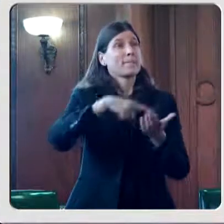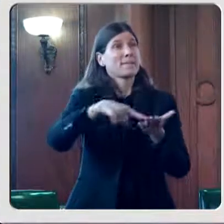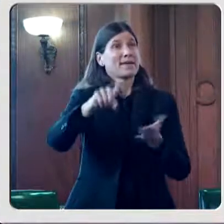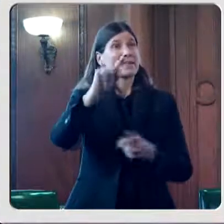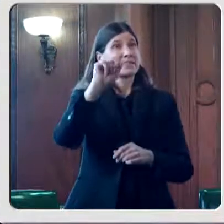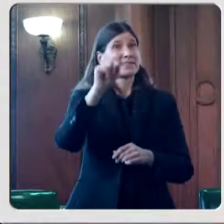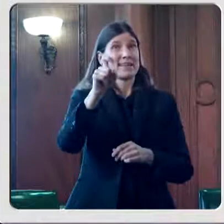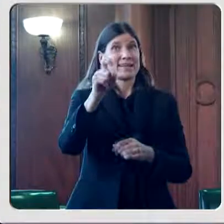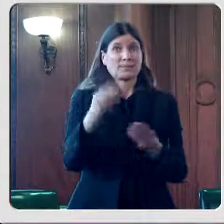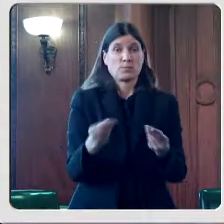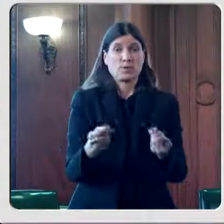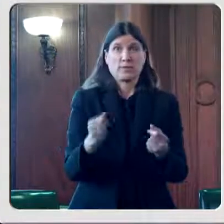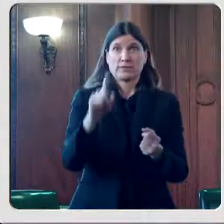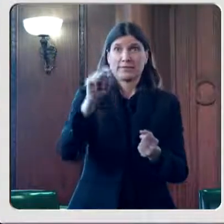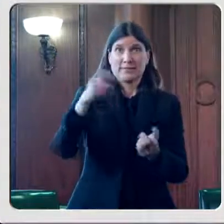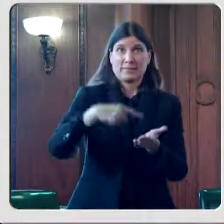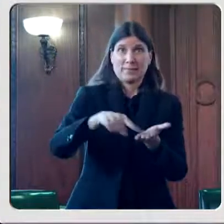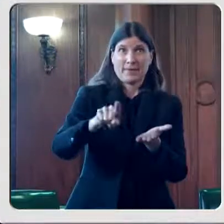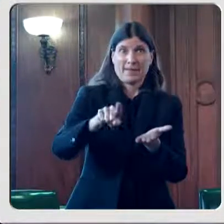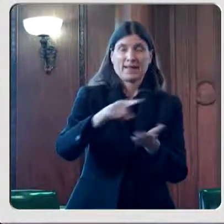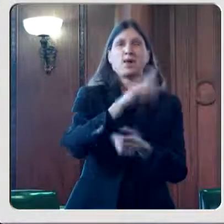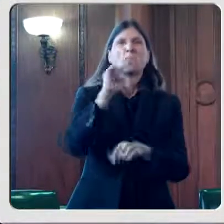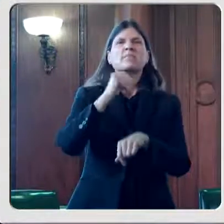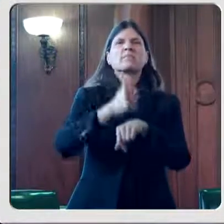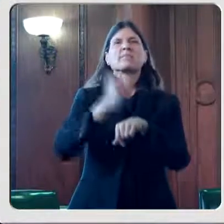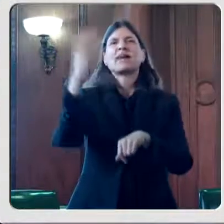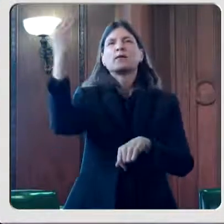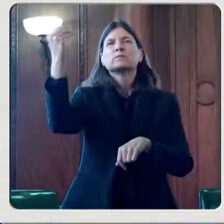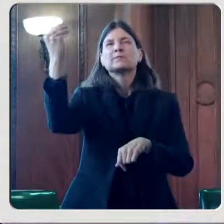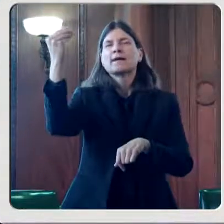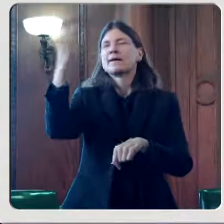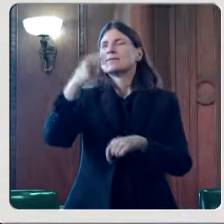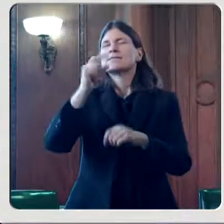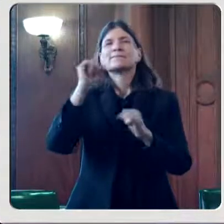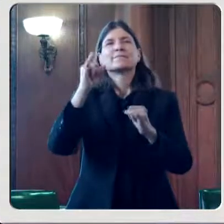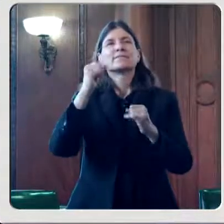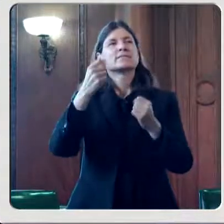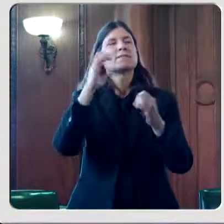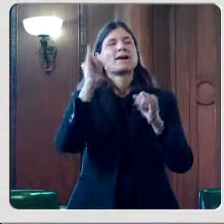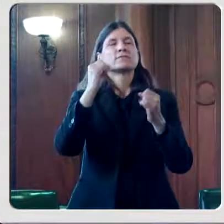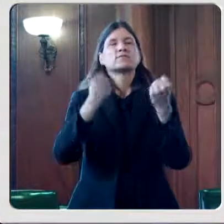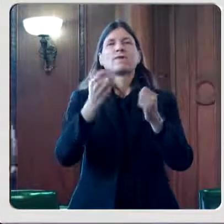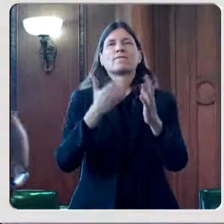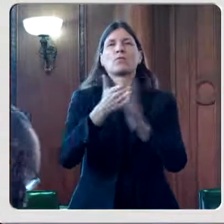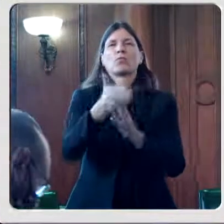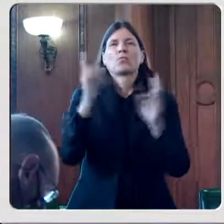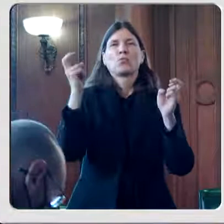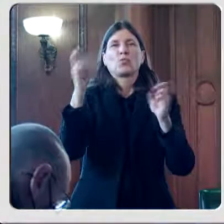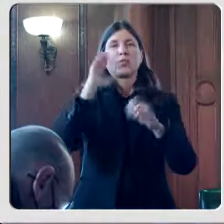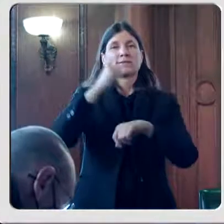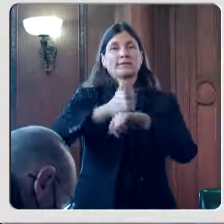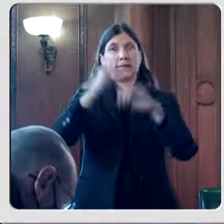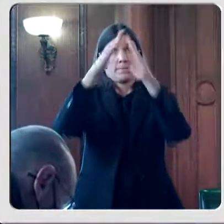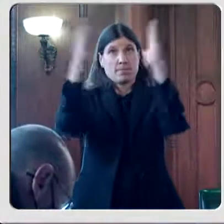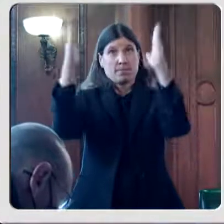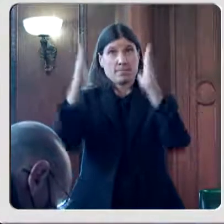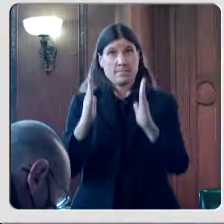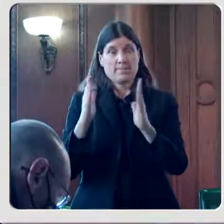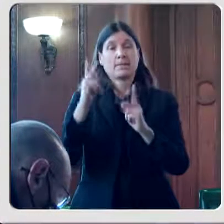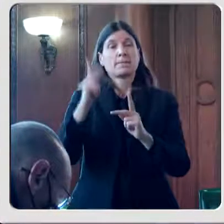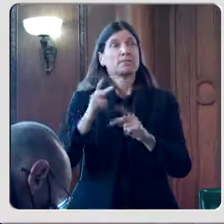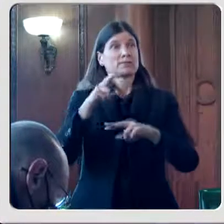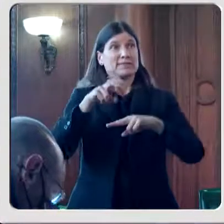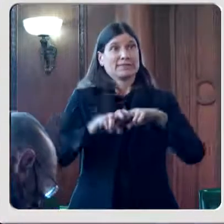stay tuned, an announcement will be coming on that. It'll be pretty cut and dry, so that way you can simply walk up to the window, do your